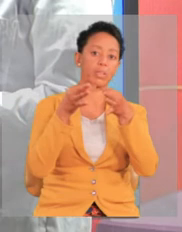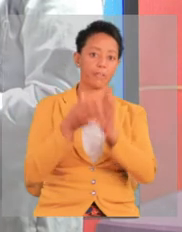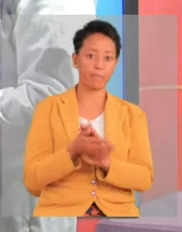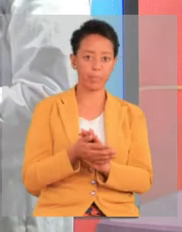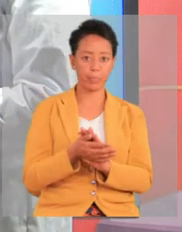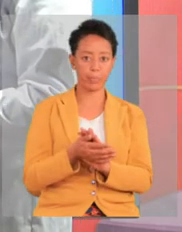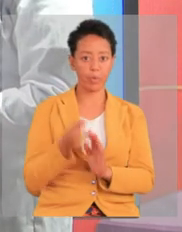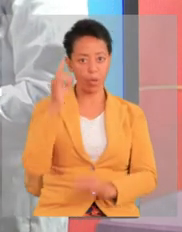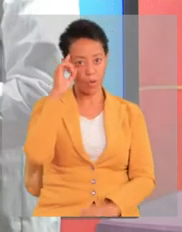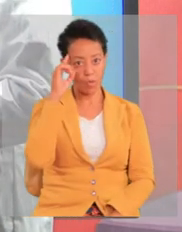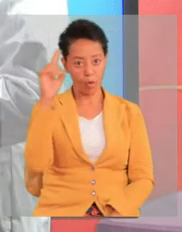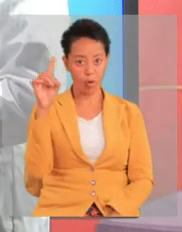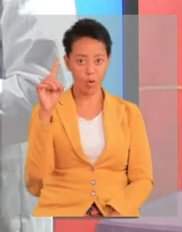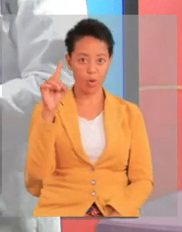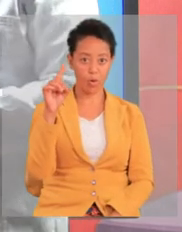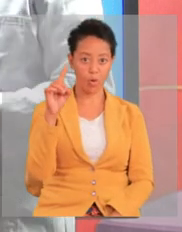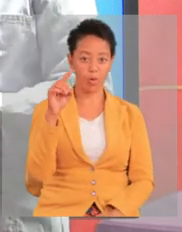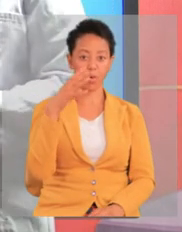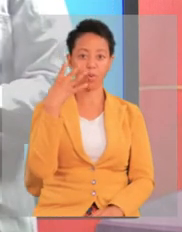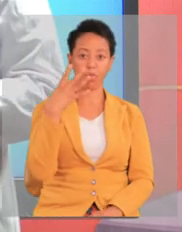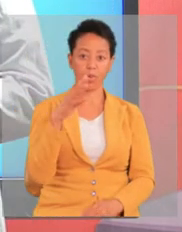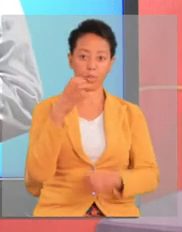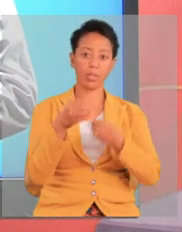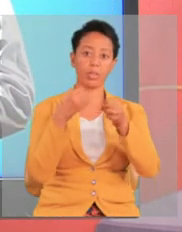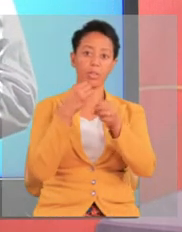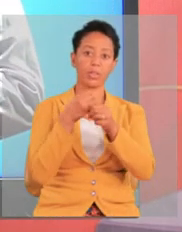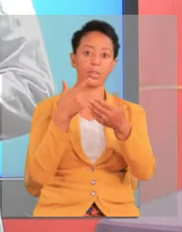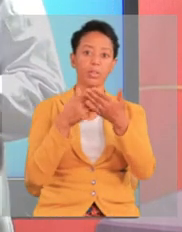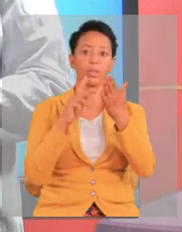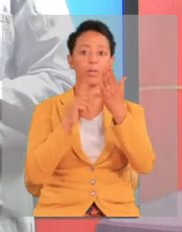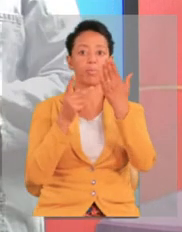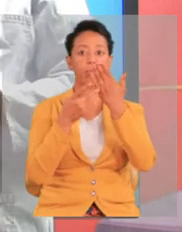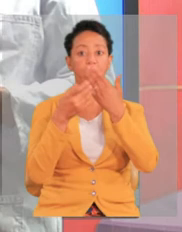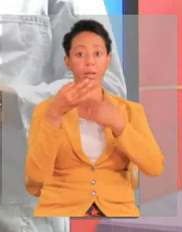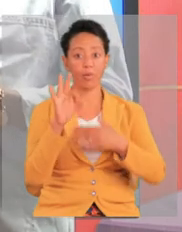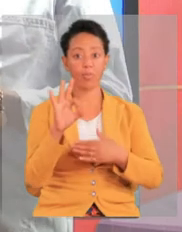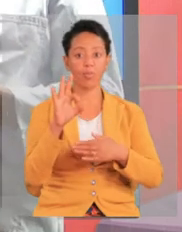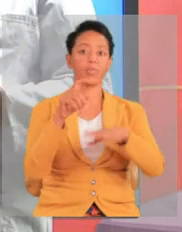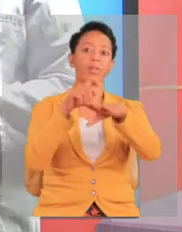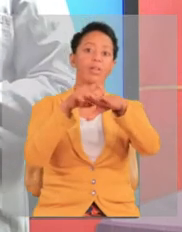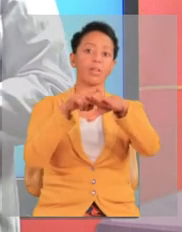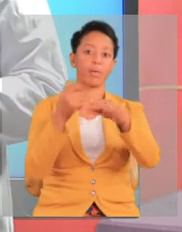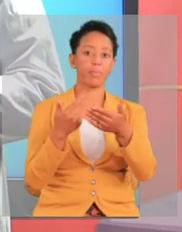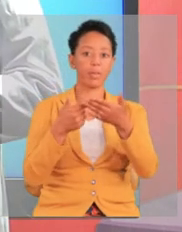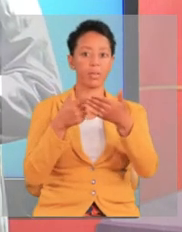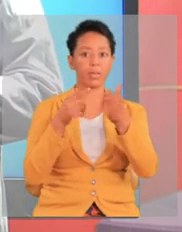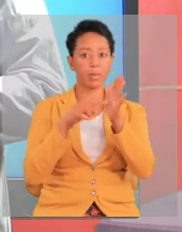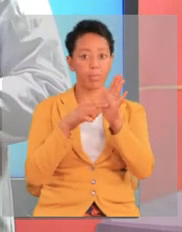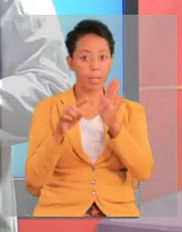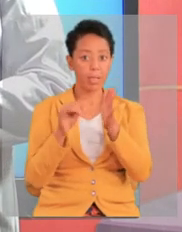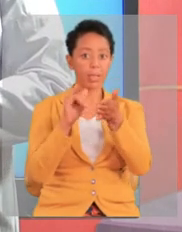For 40 years, this is a period of time. This implies